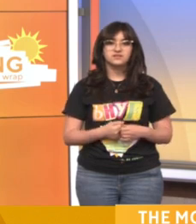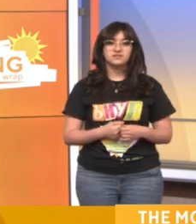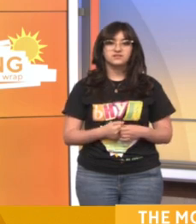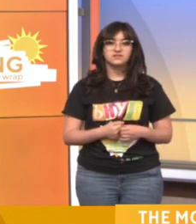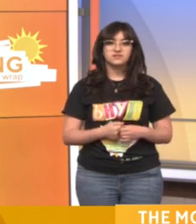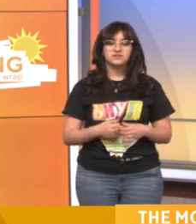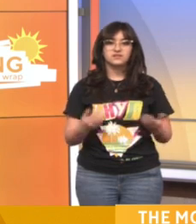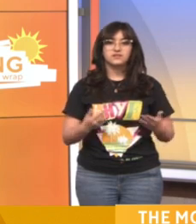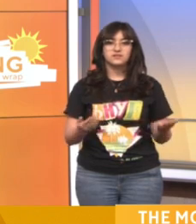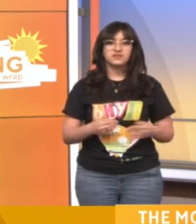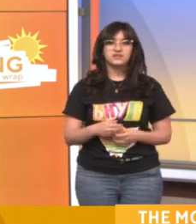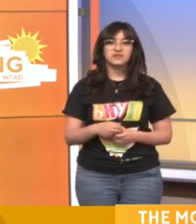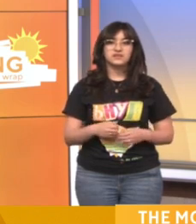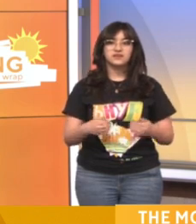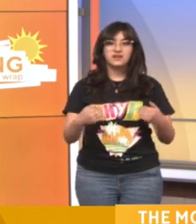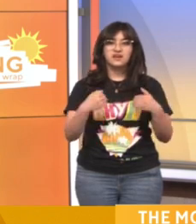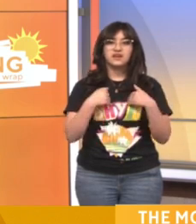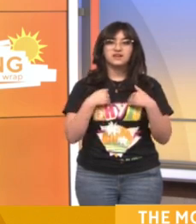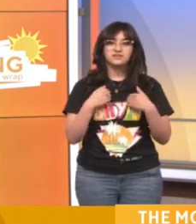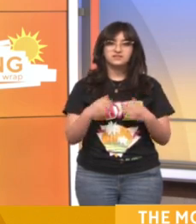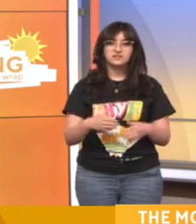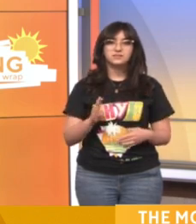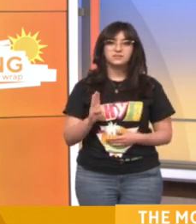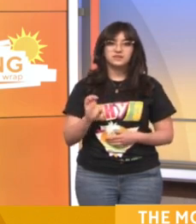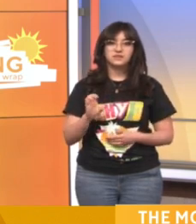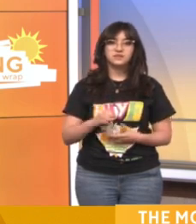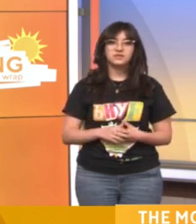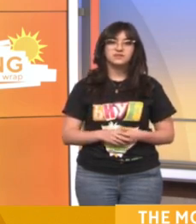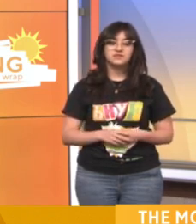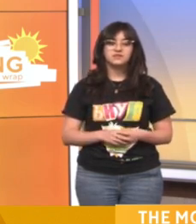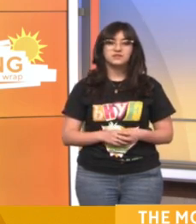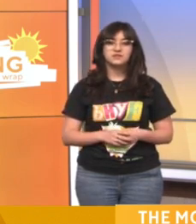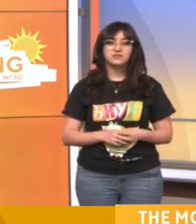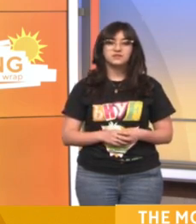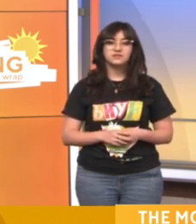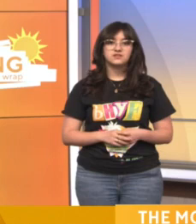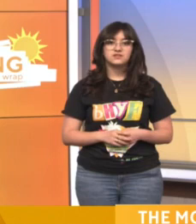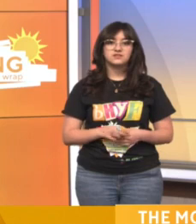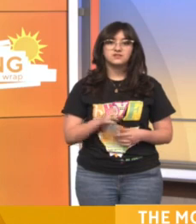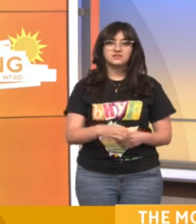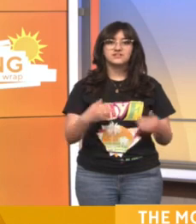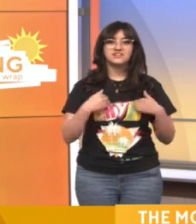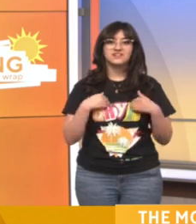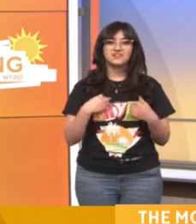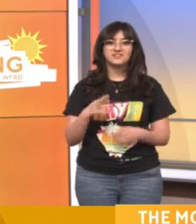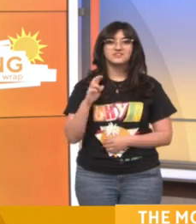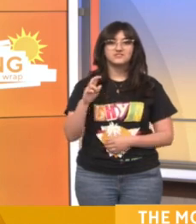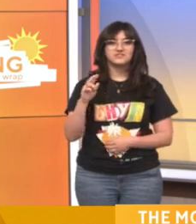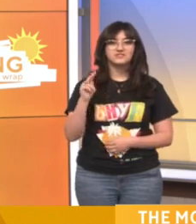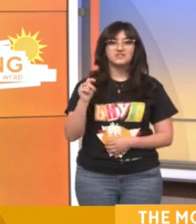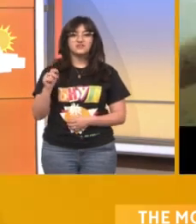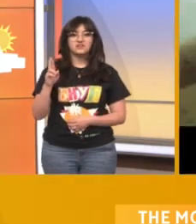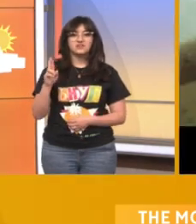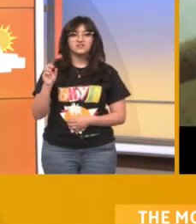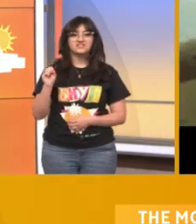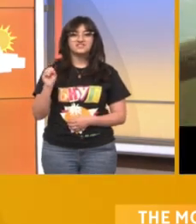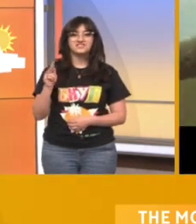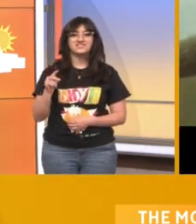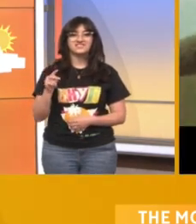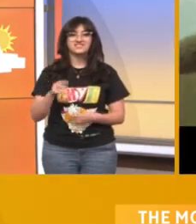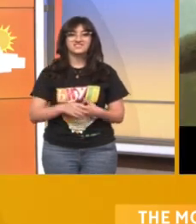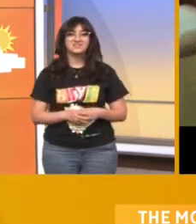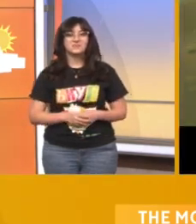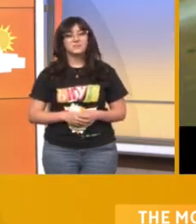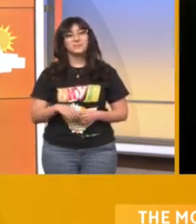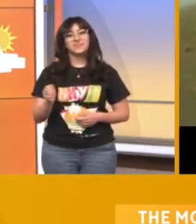supposed to be, and I think just based on that, he had his trust in me, and we did the thing. But